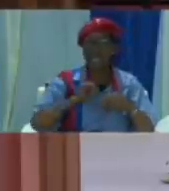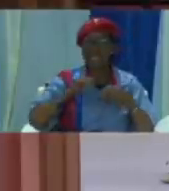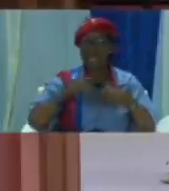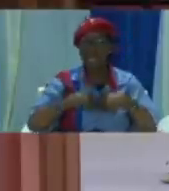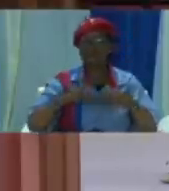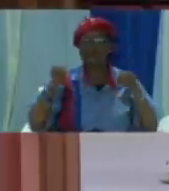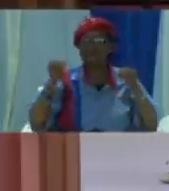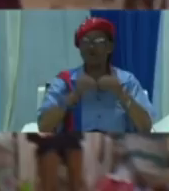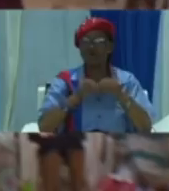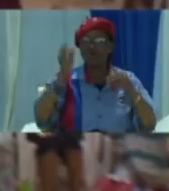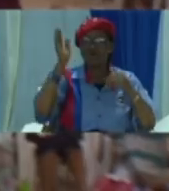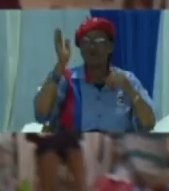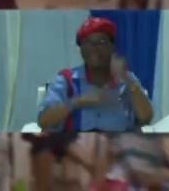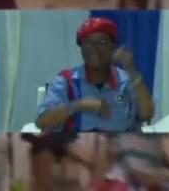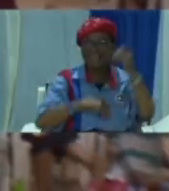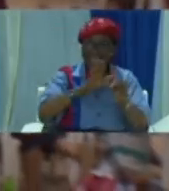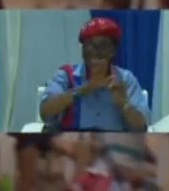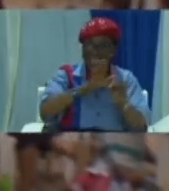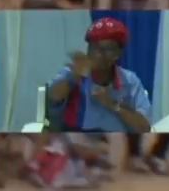than